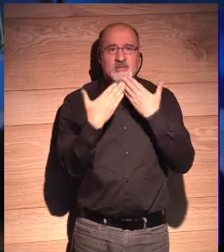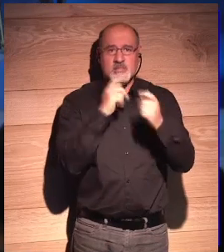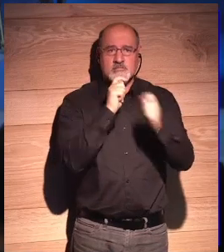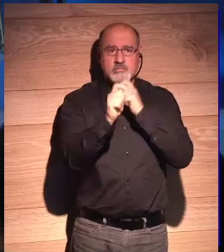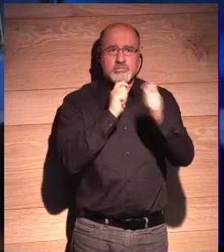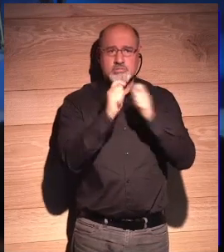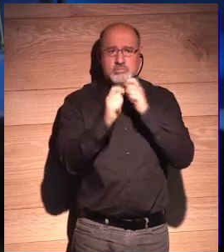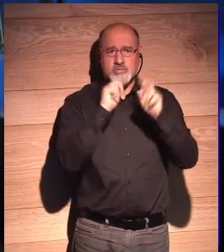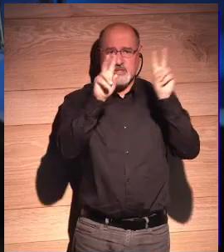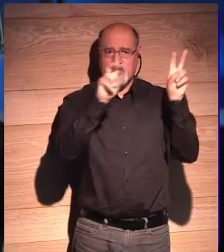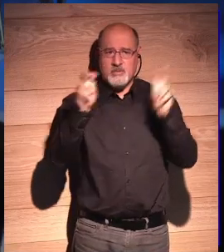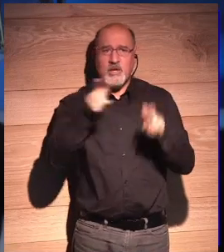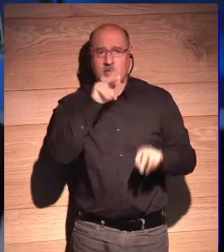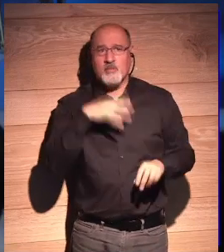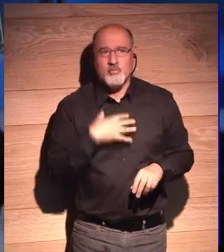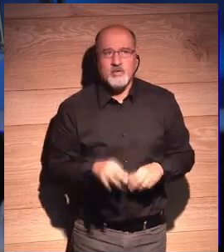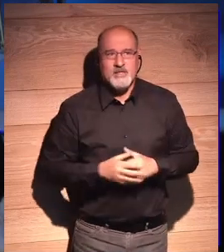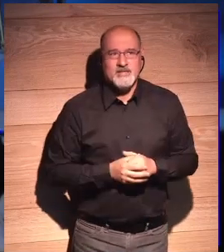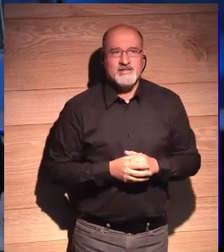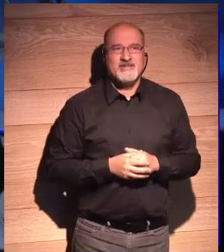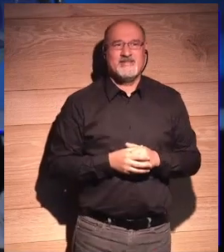Sorry, could you ask him to repeat the question again?